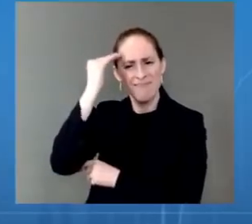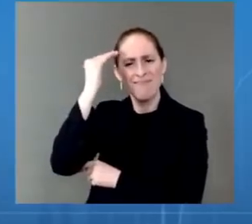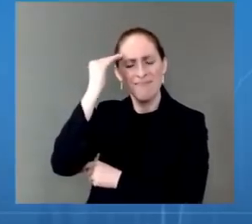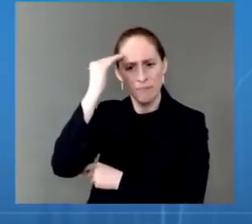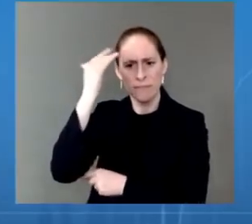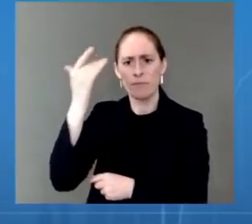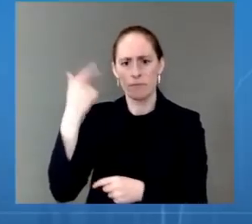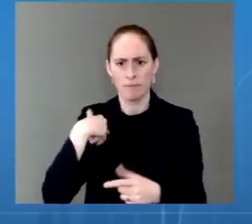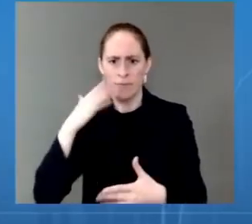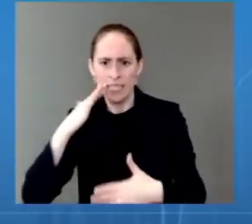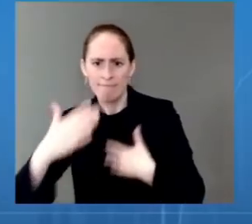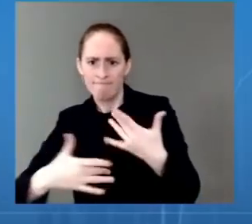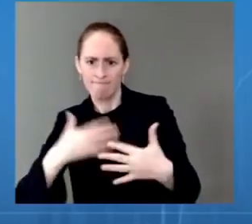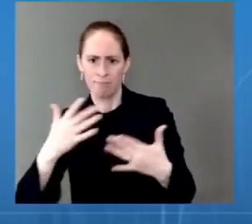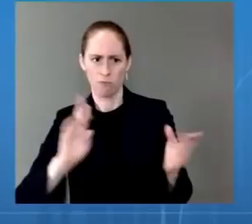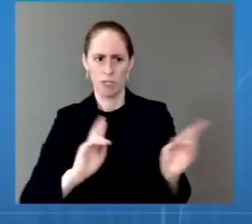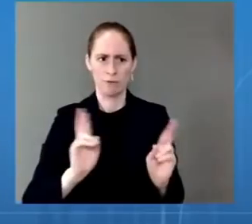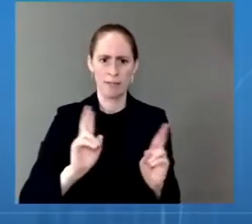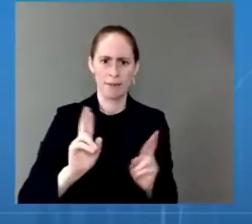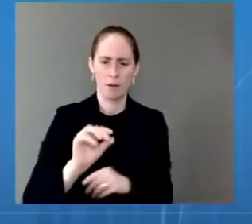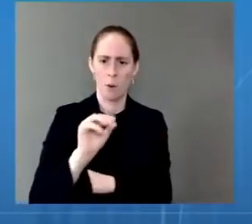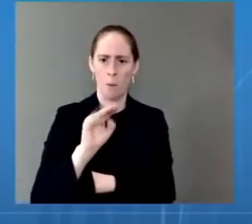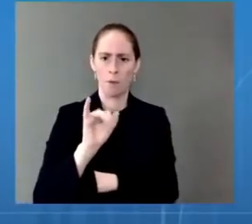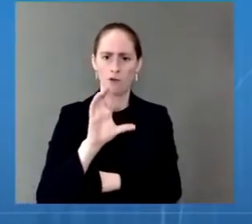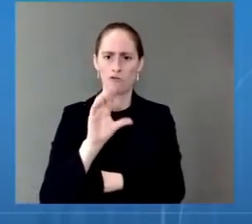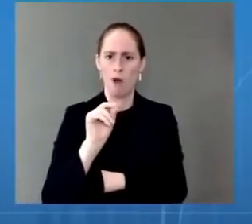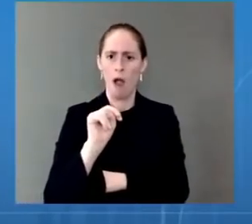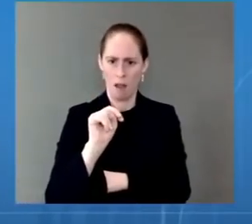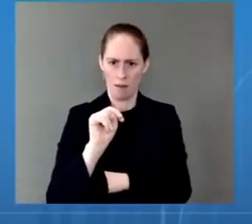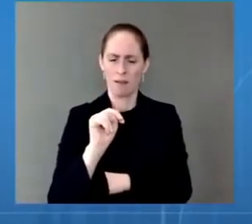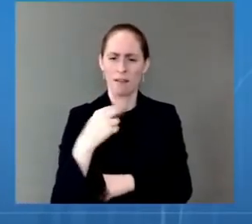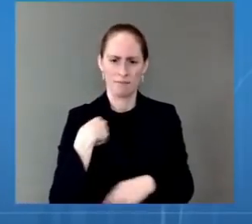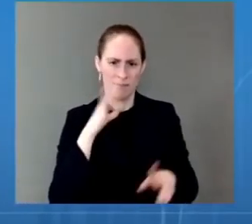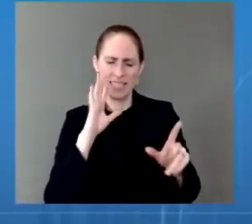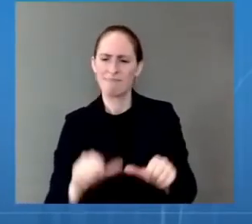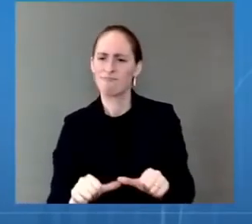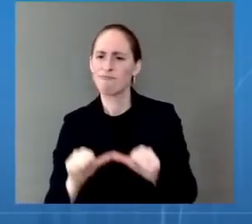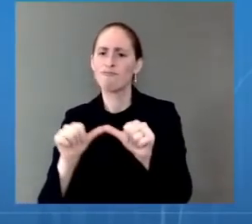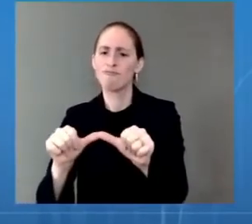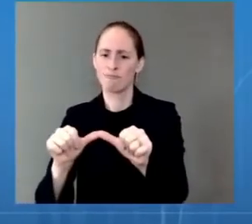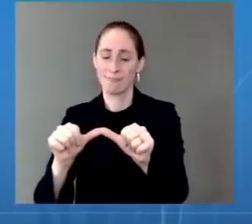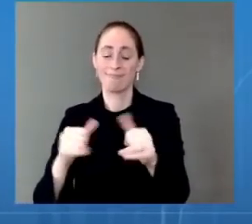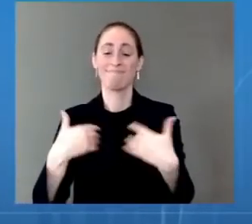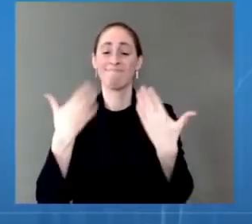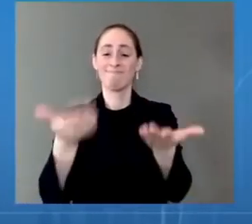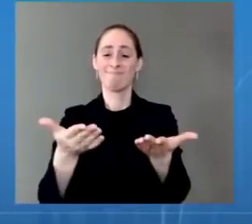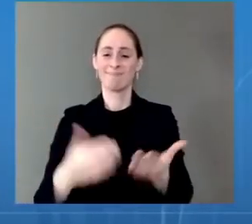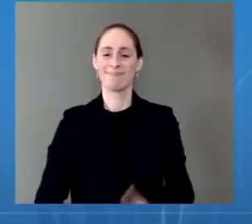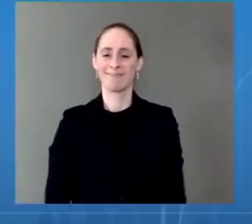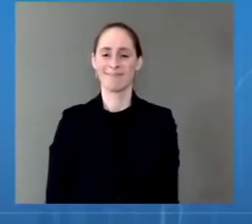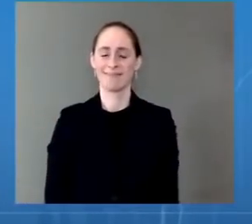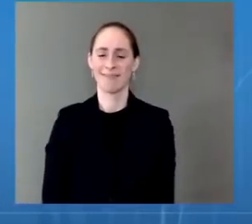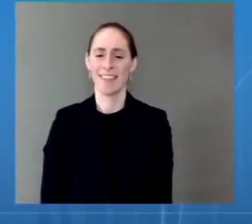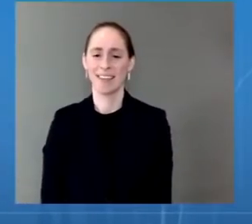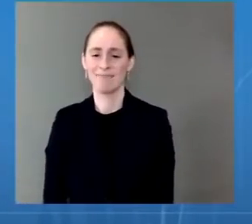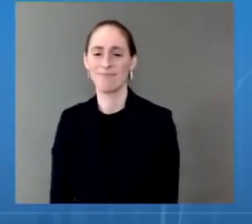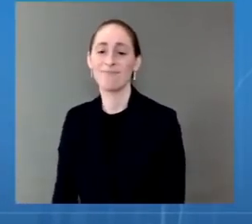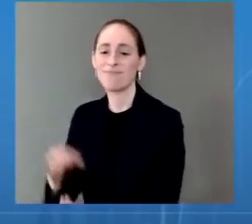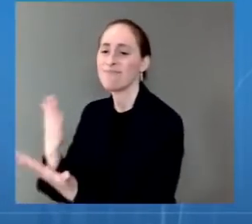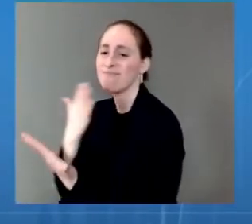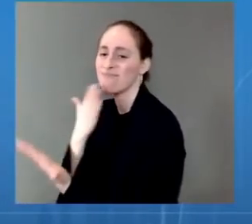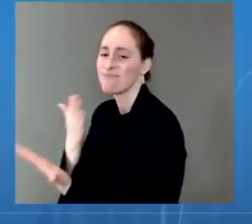Jeff. Well, thank you, Dr. Walensky. Next, Dr. Fauci will provide an overview of the latest science on